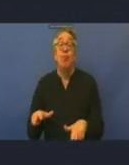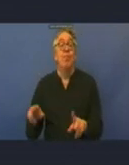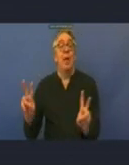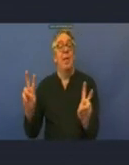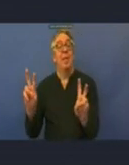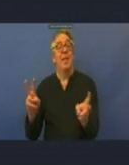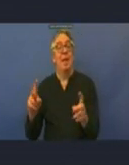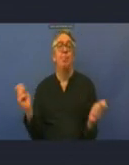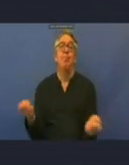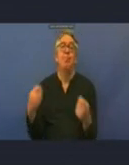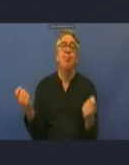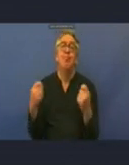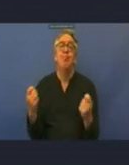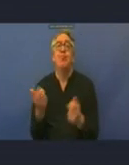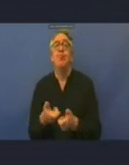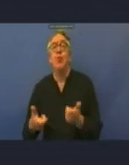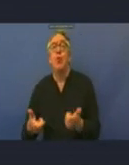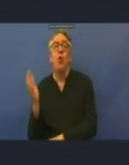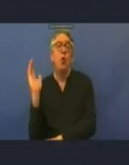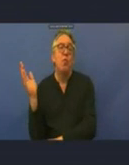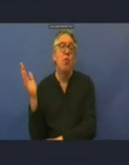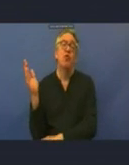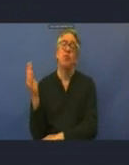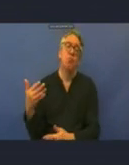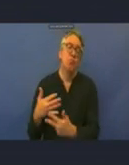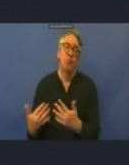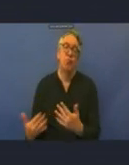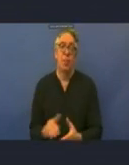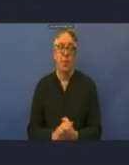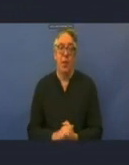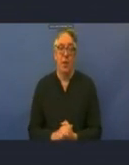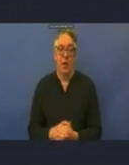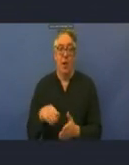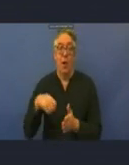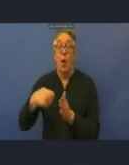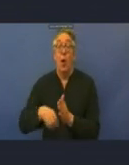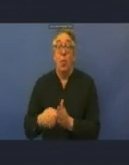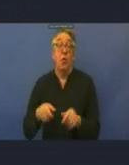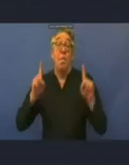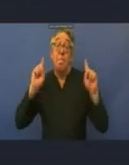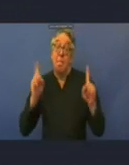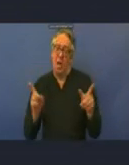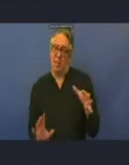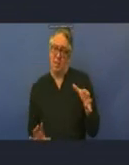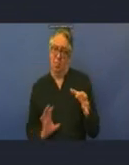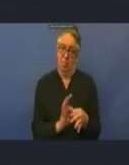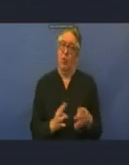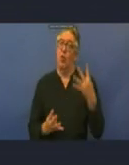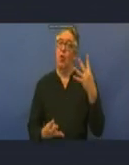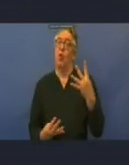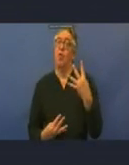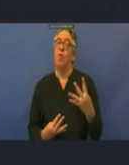Also, the project that you present needs to focus on one of the four thematic criteria that we described,